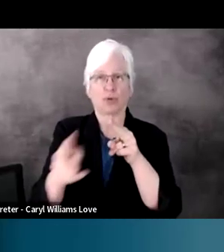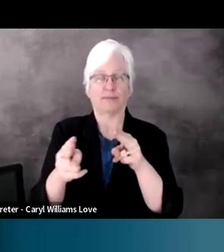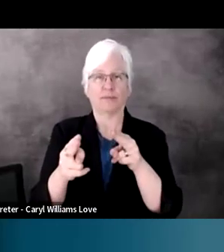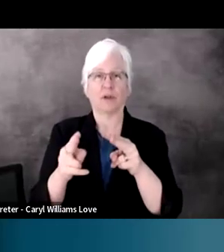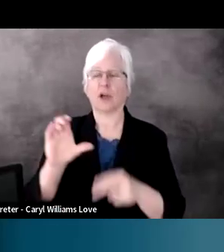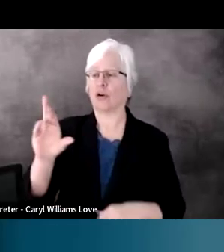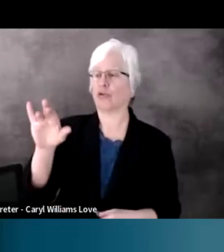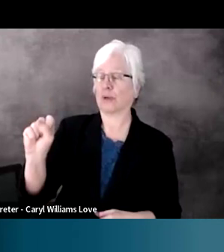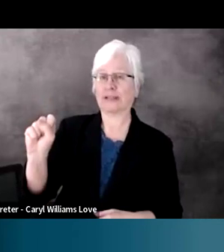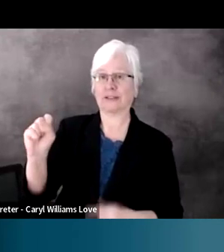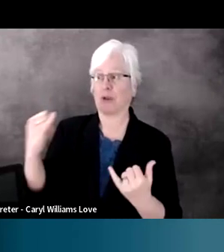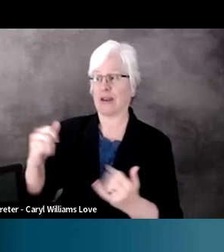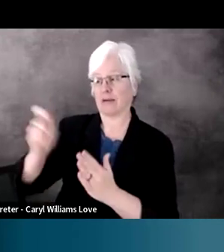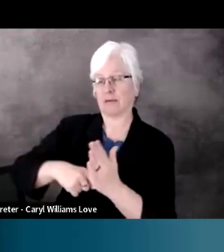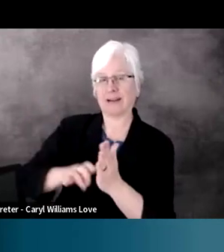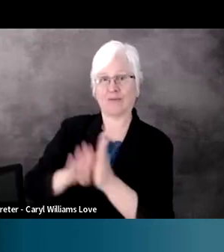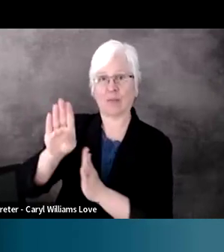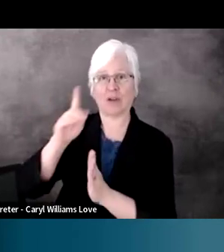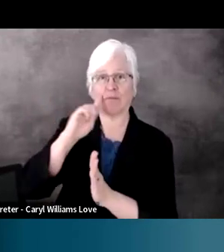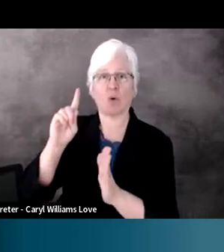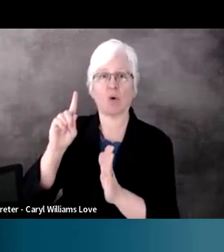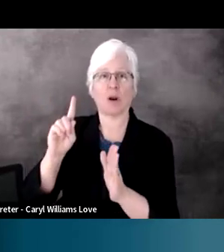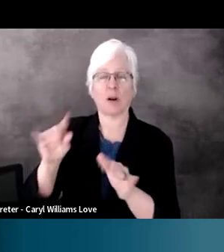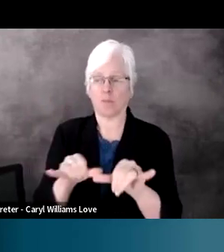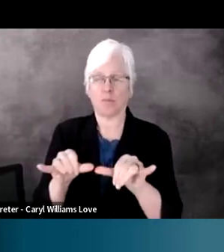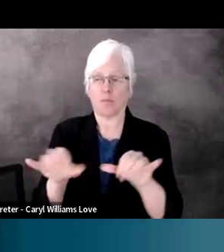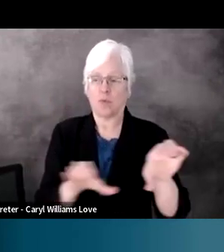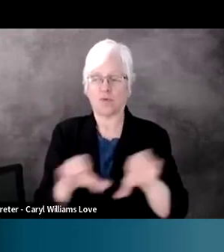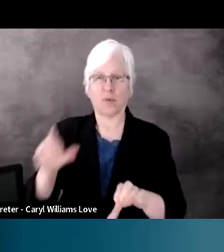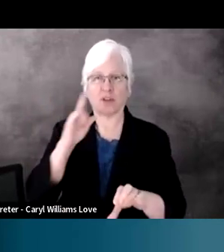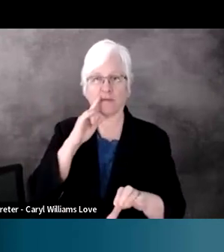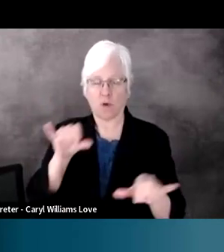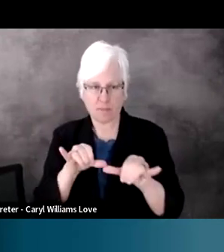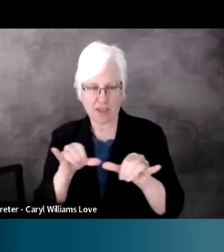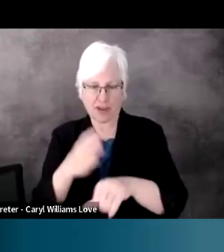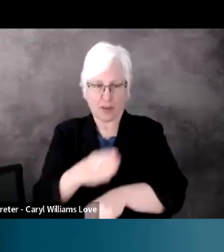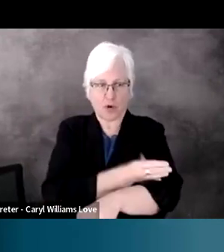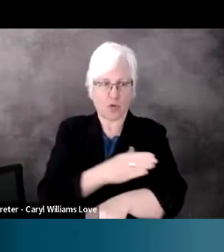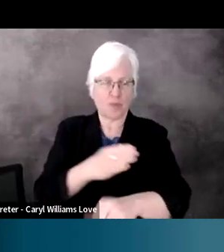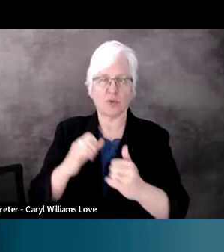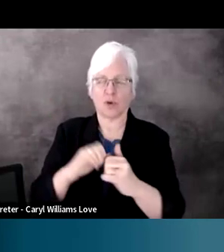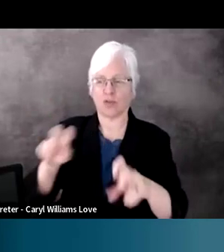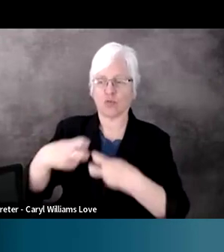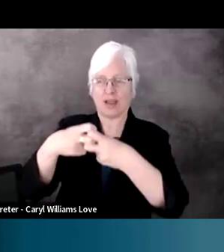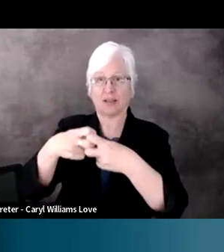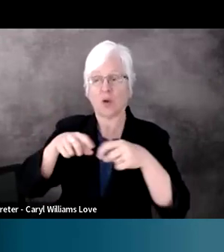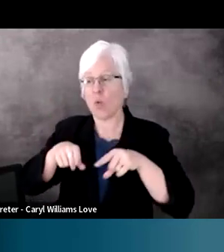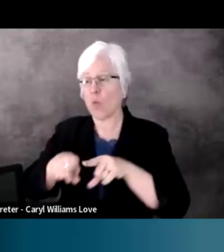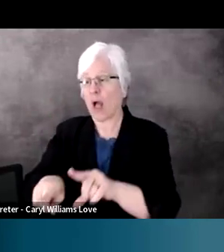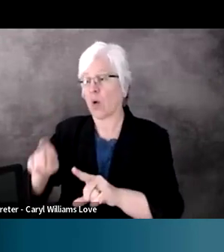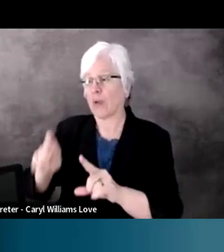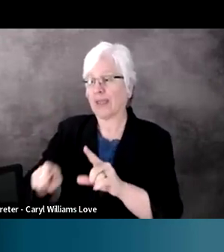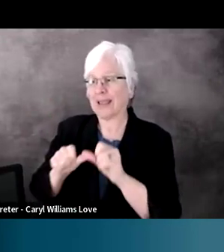is developing recommendations for performance metrics to measure crisis system improvement. As we continue developing these, what is one